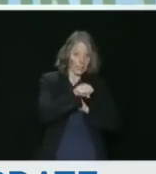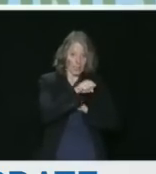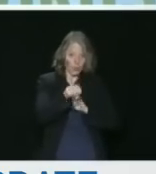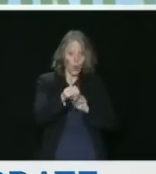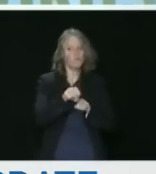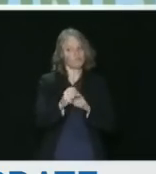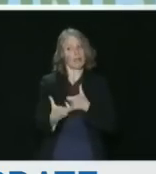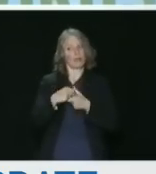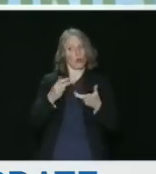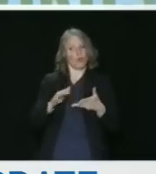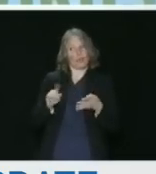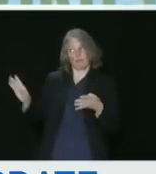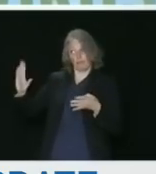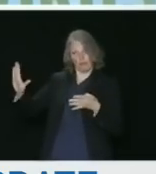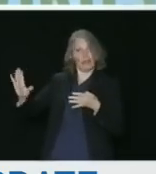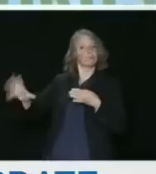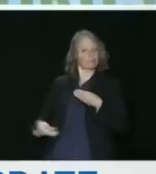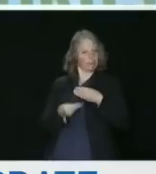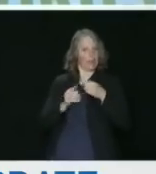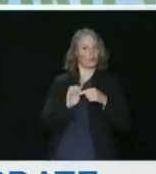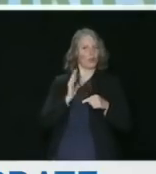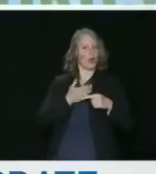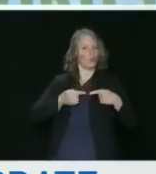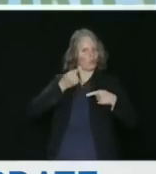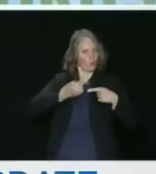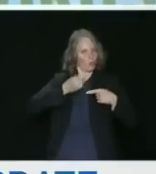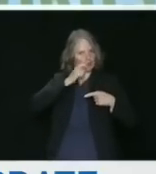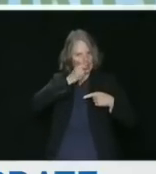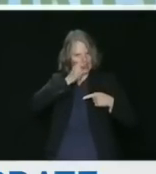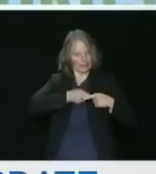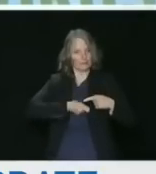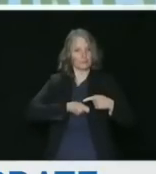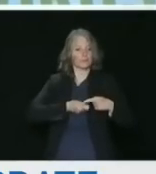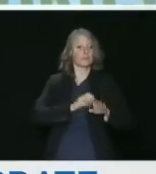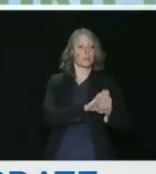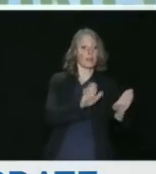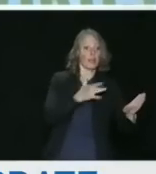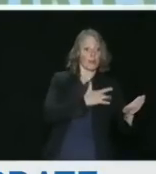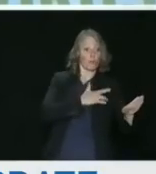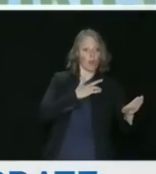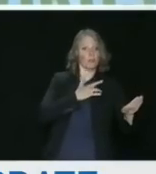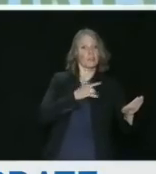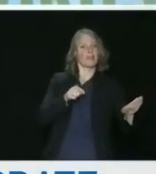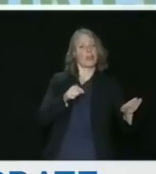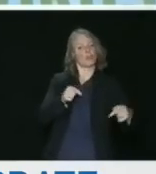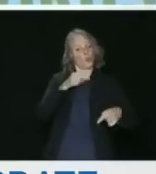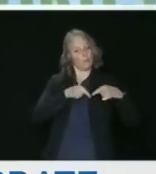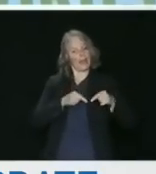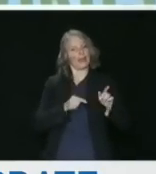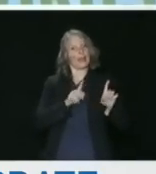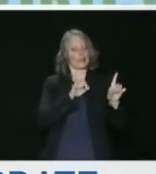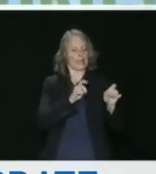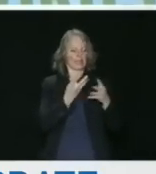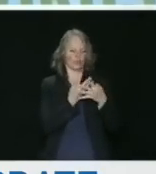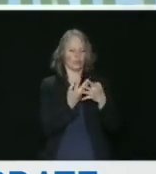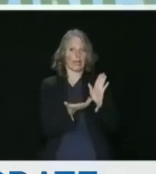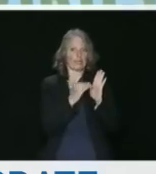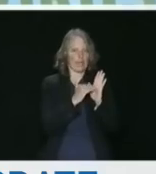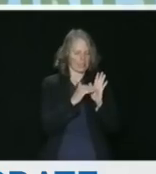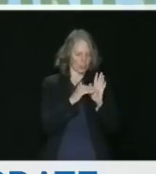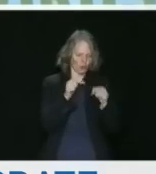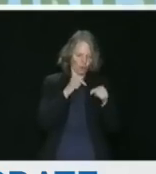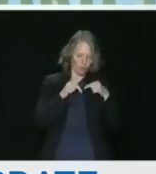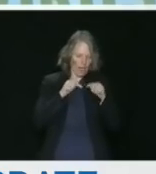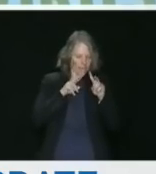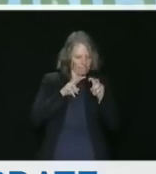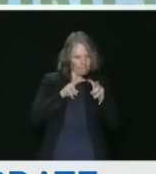border testing, and provinces are now going back into their samples and their databases to search for them. So